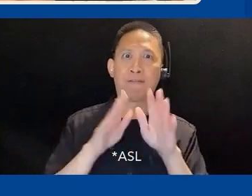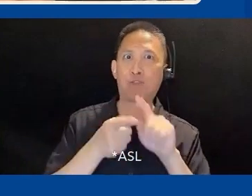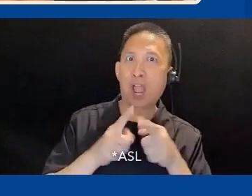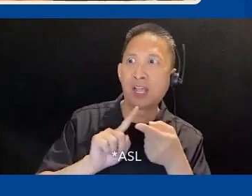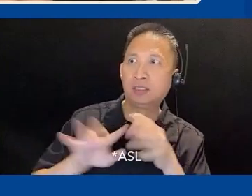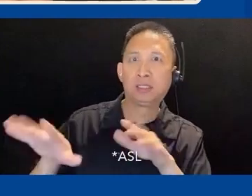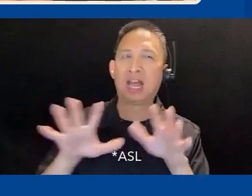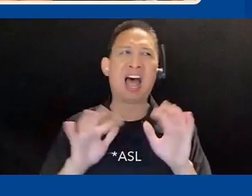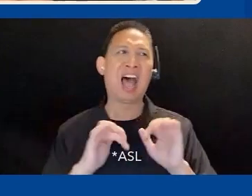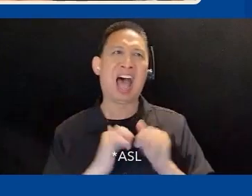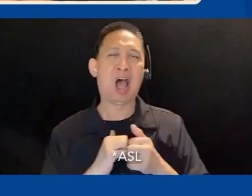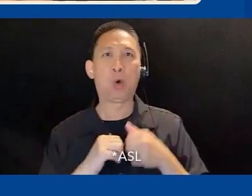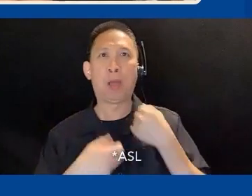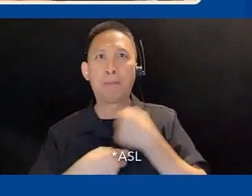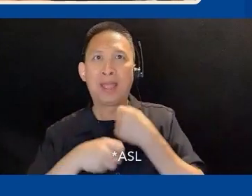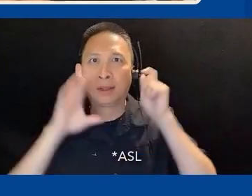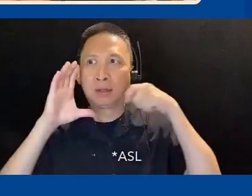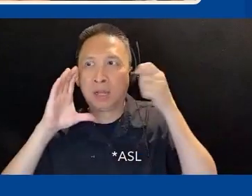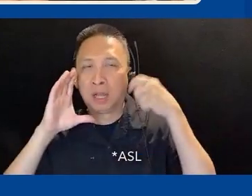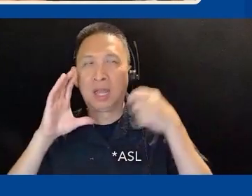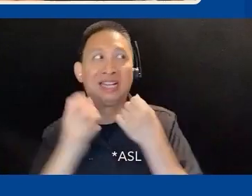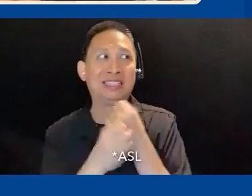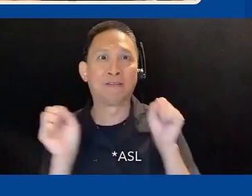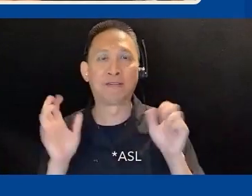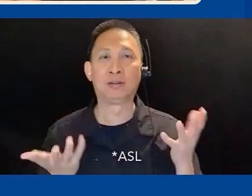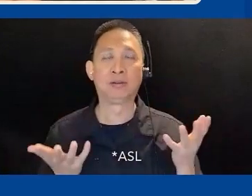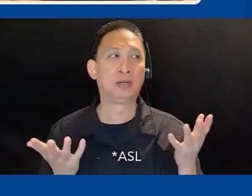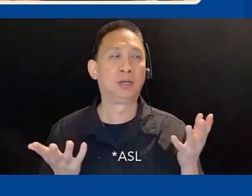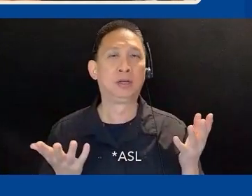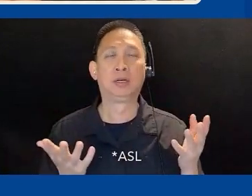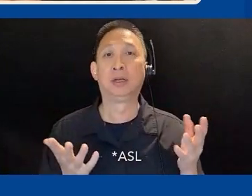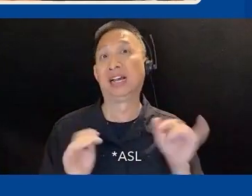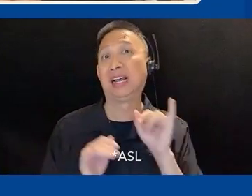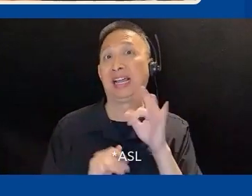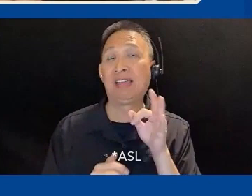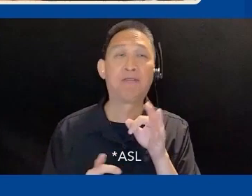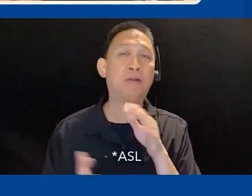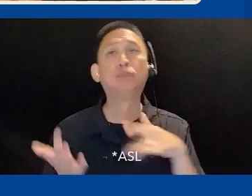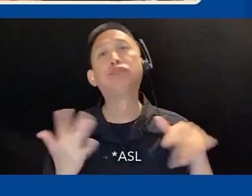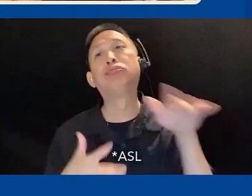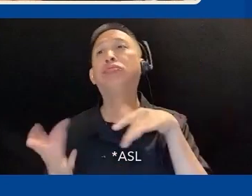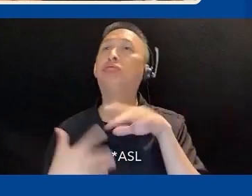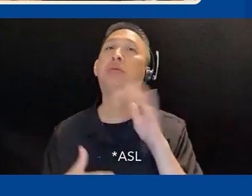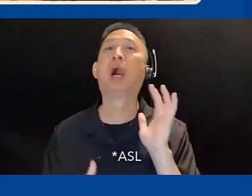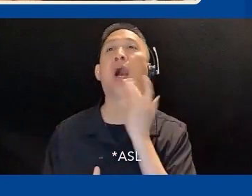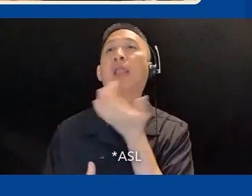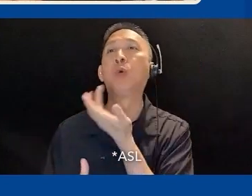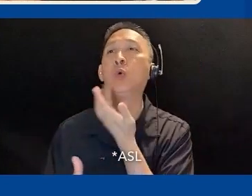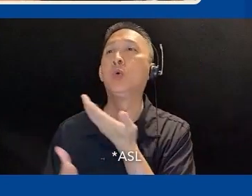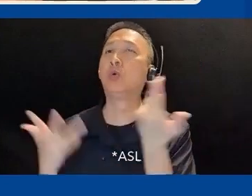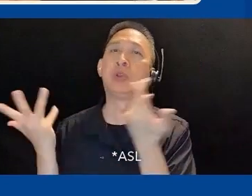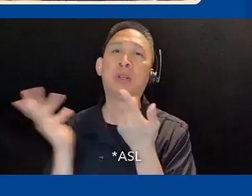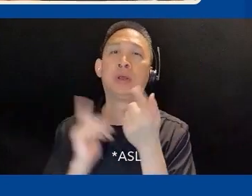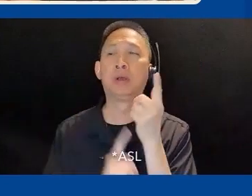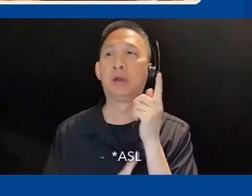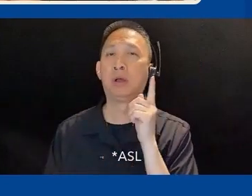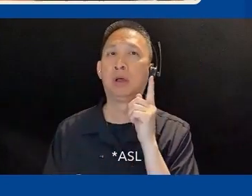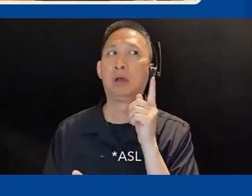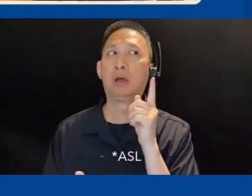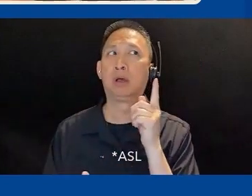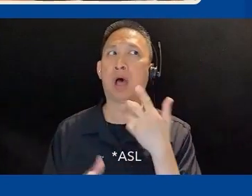safe way. Like, I don't know. I can't go on my honeymoon without being pulled aside by Customs and Border Protection, you know?